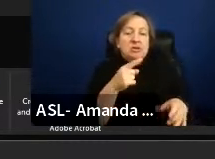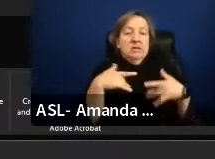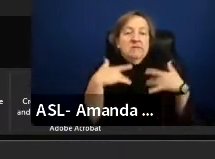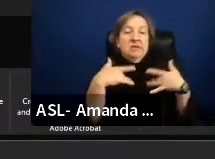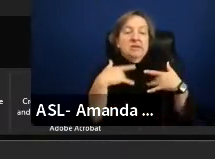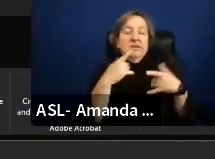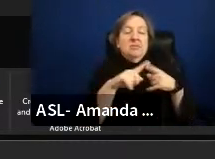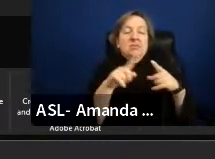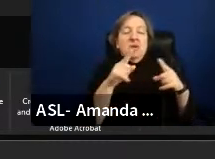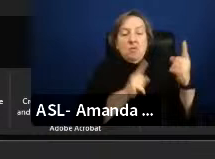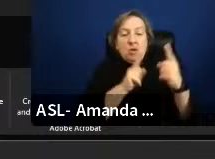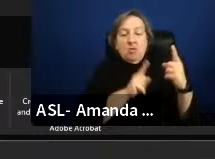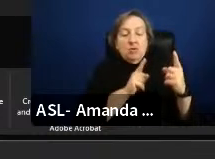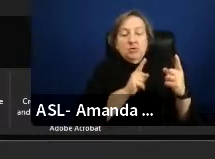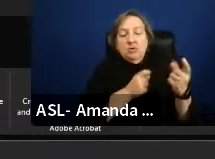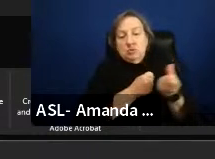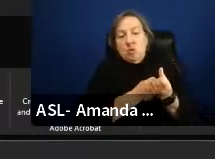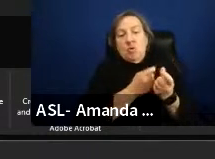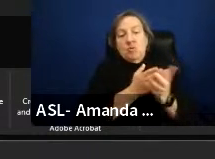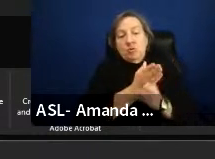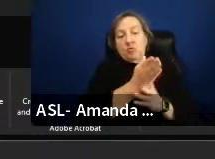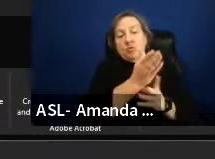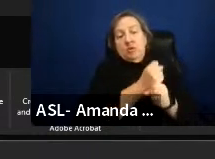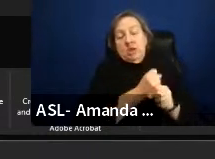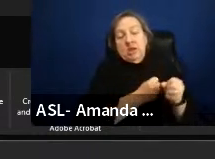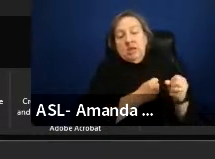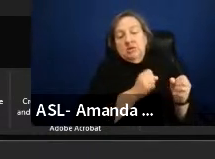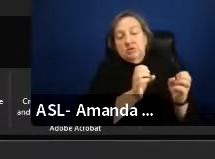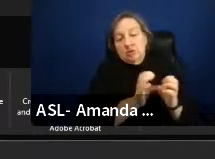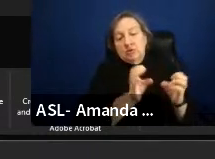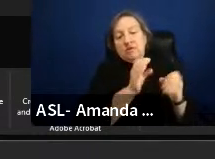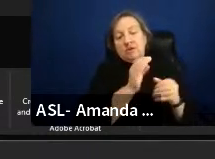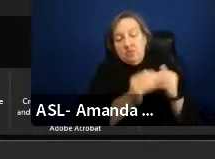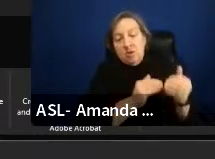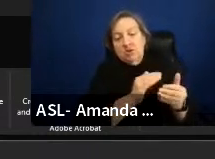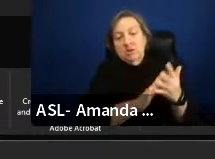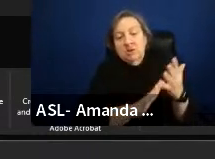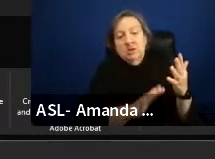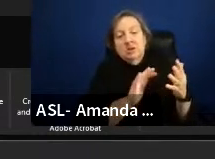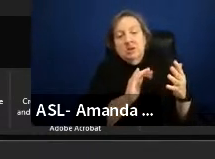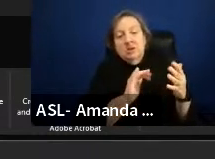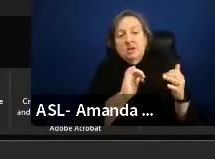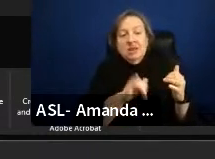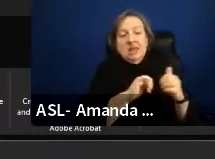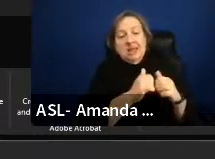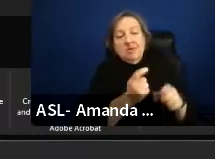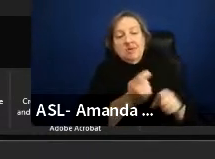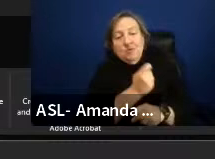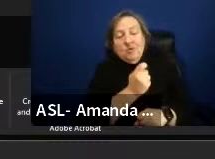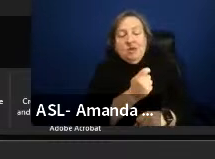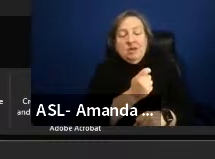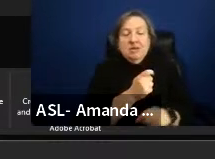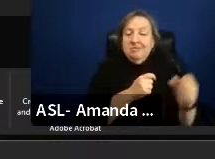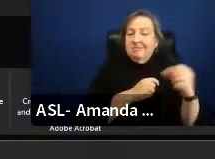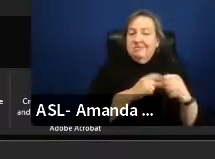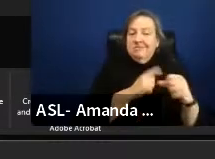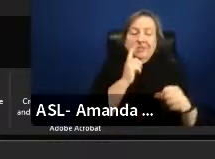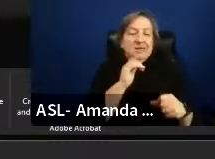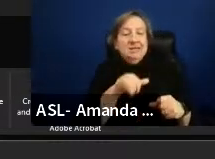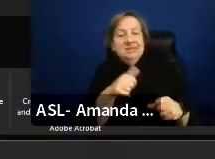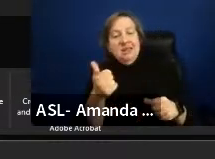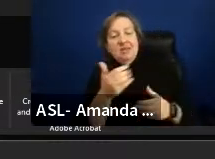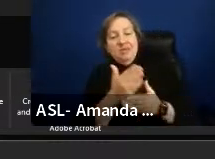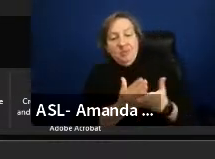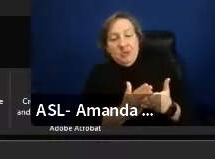one-on-one support them through certification processes and all of that And sort of. this is how you win. Yeah. Because that's the other piece of it.